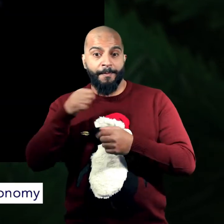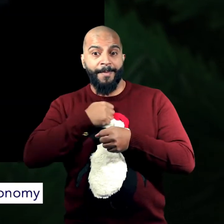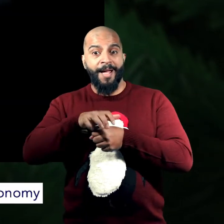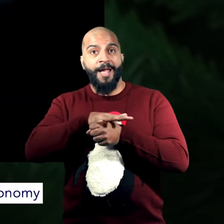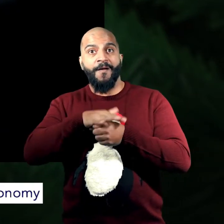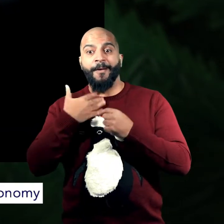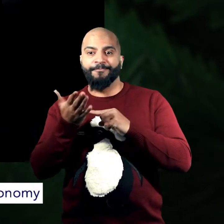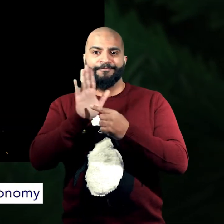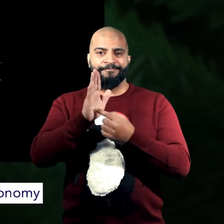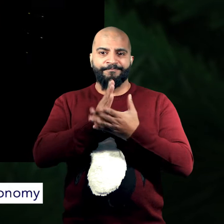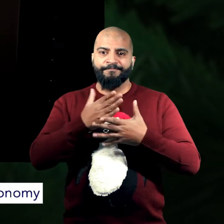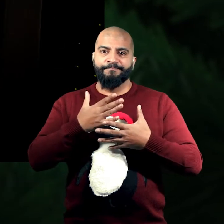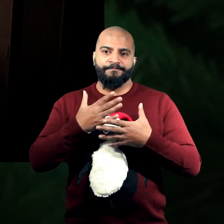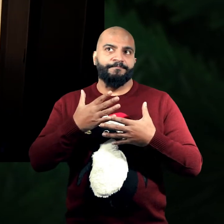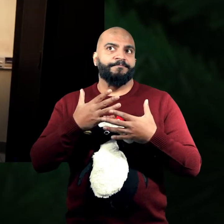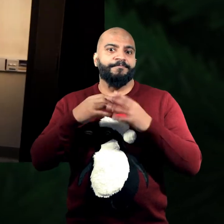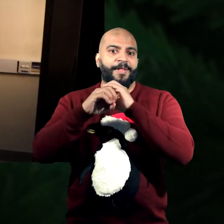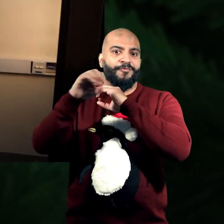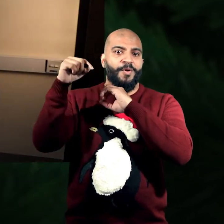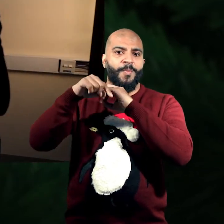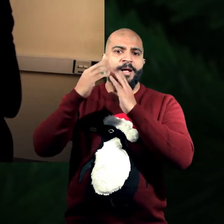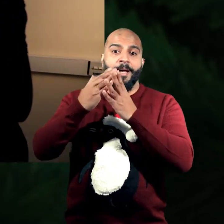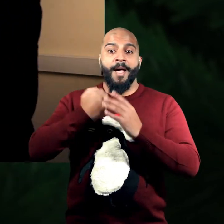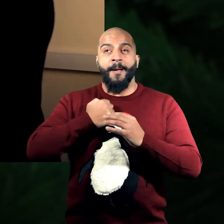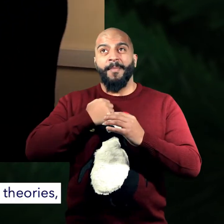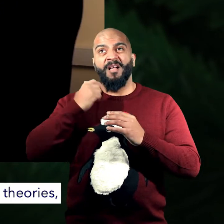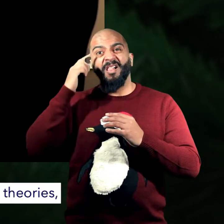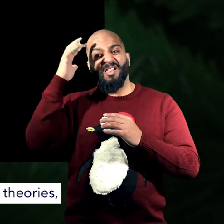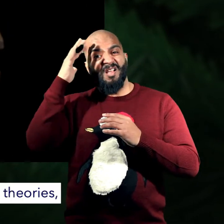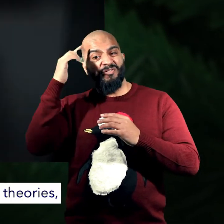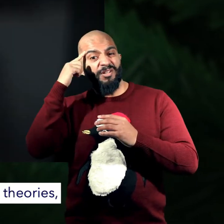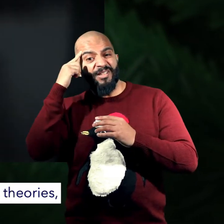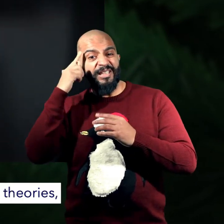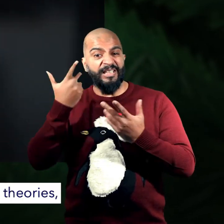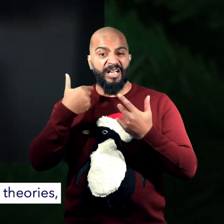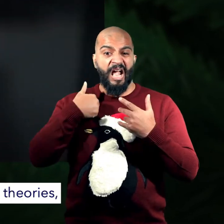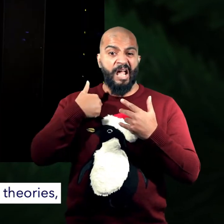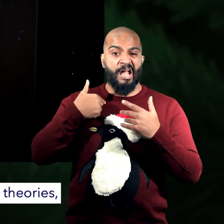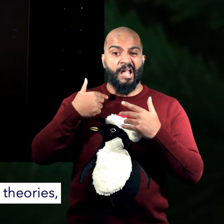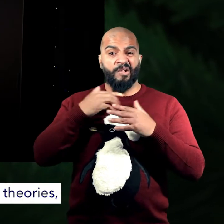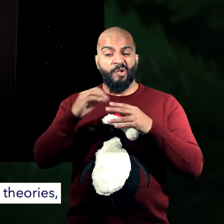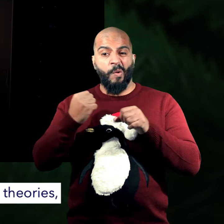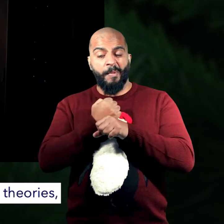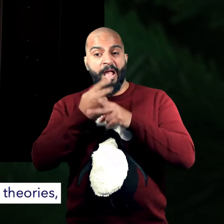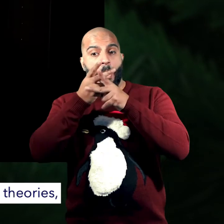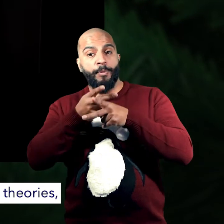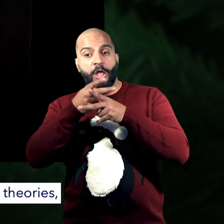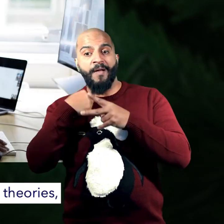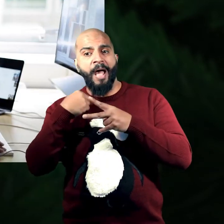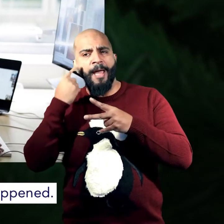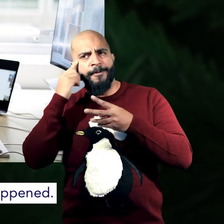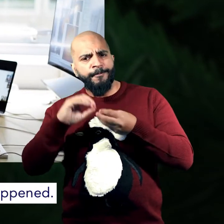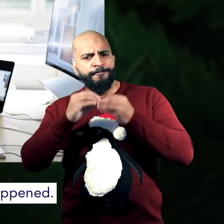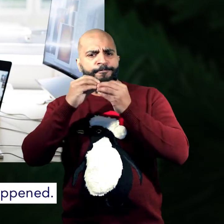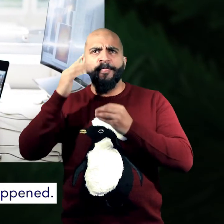surprise you about my area of astronomy, is that I'm a theorist. I don't make observations, but what I do is to create